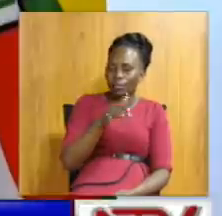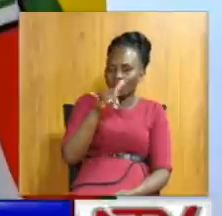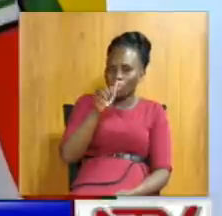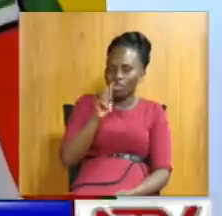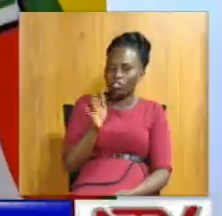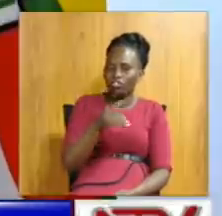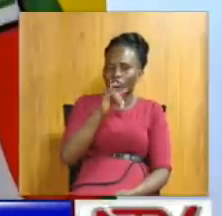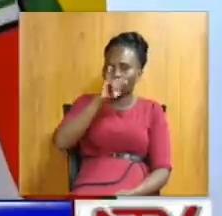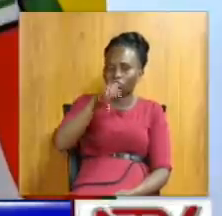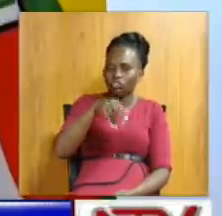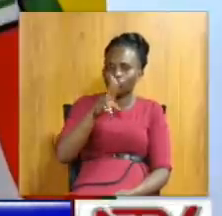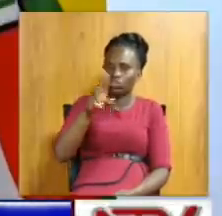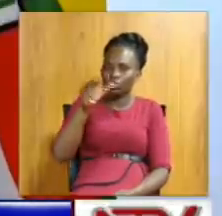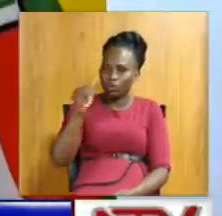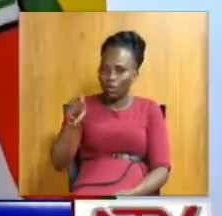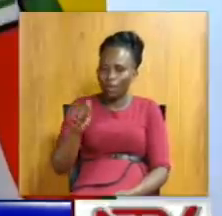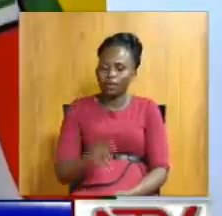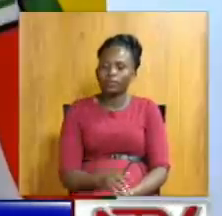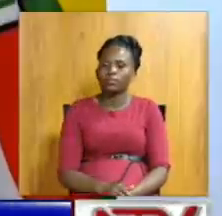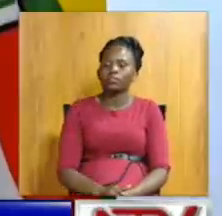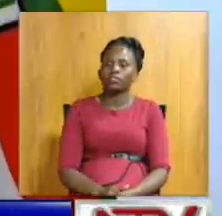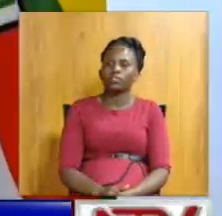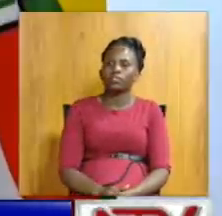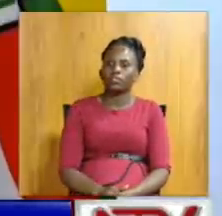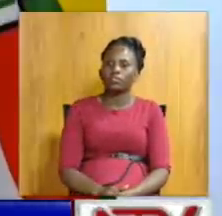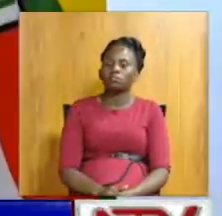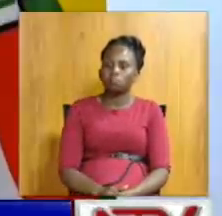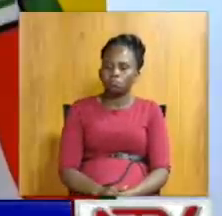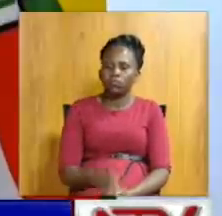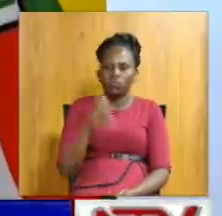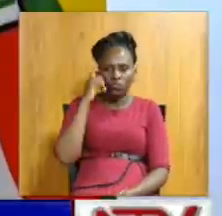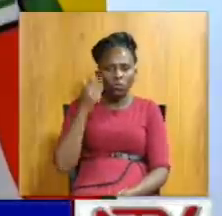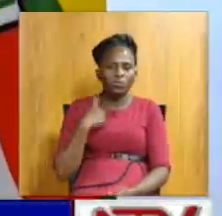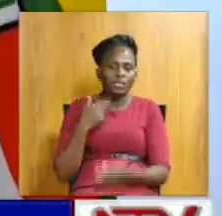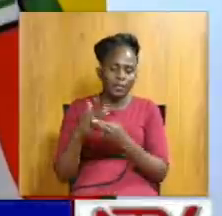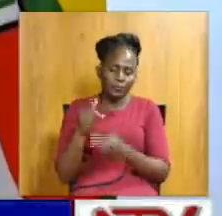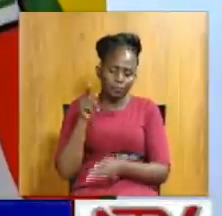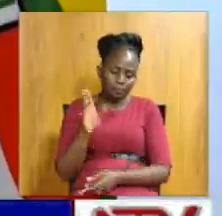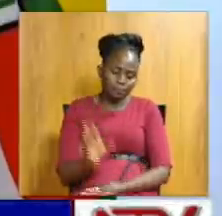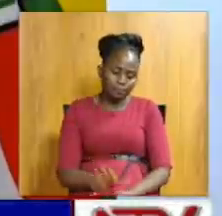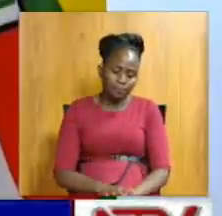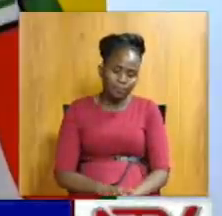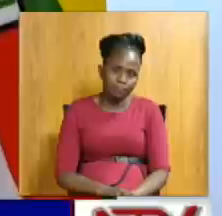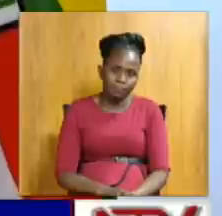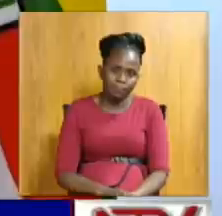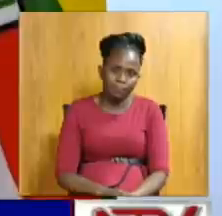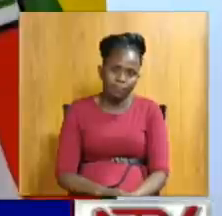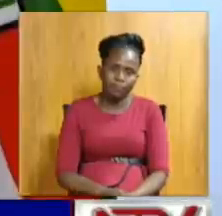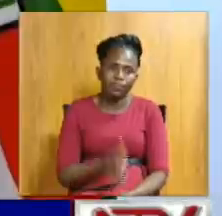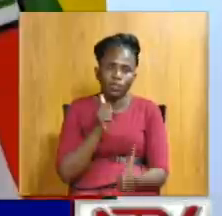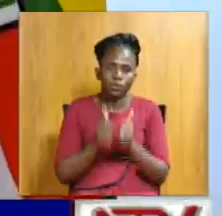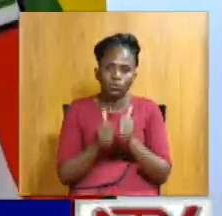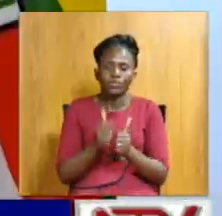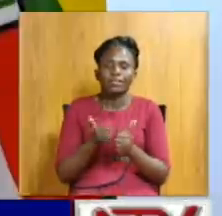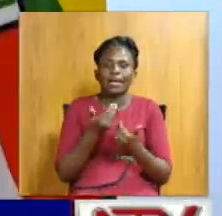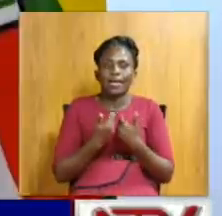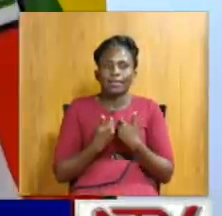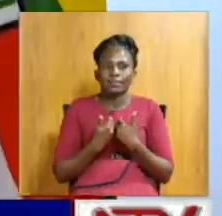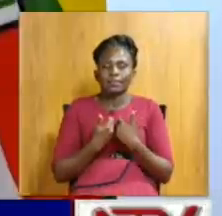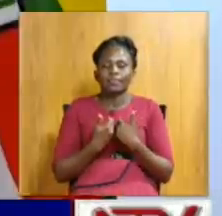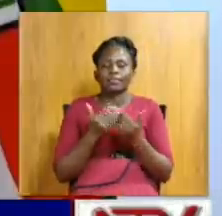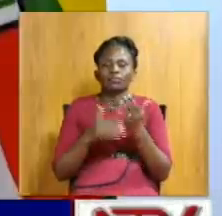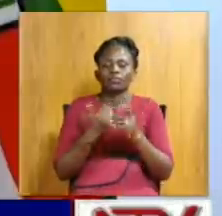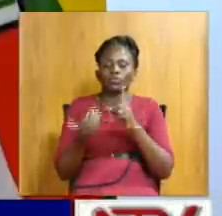Jua or Kambia Yua. For me, I call it Kambia Jua, which they occupied after